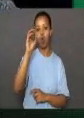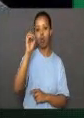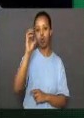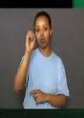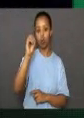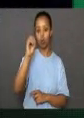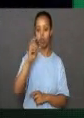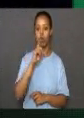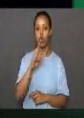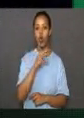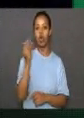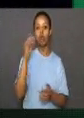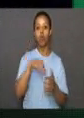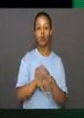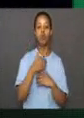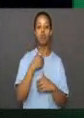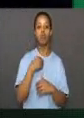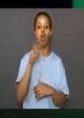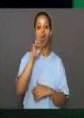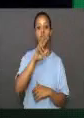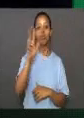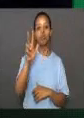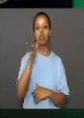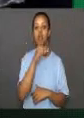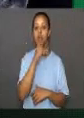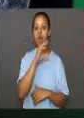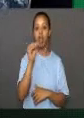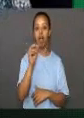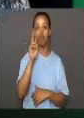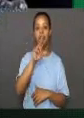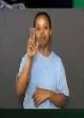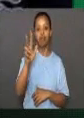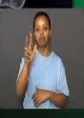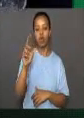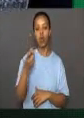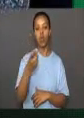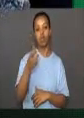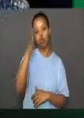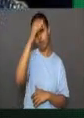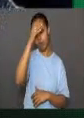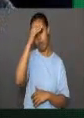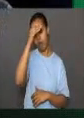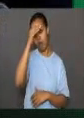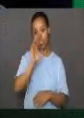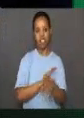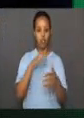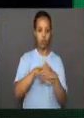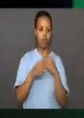have 23 chromosomes from your mother and 23 from your